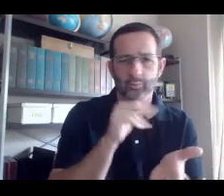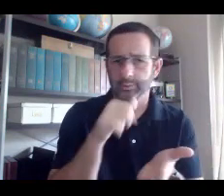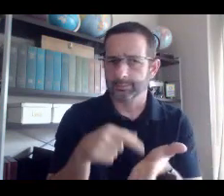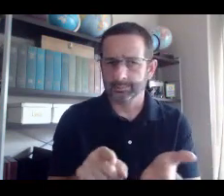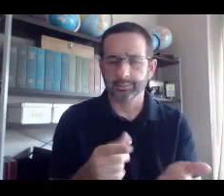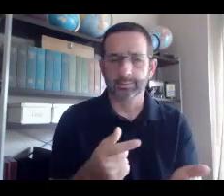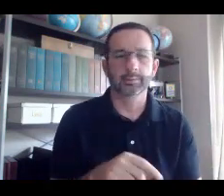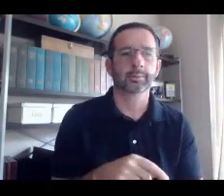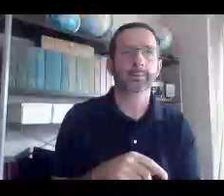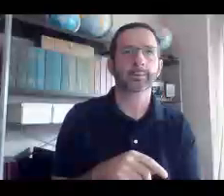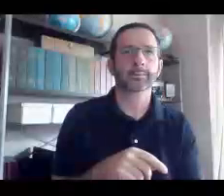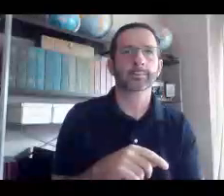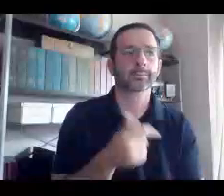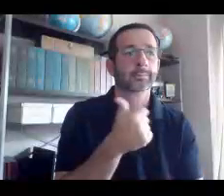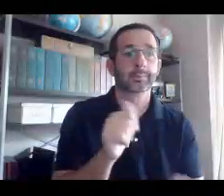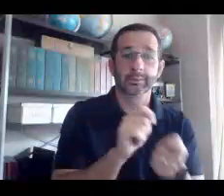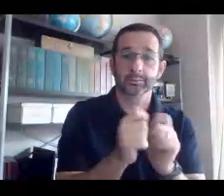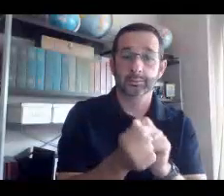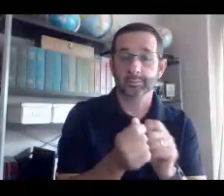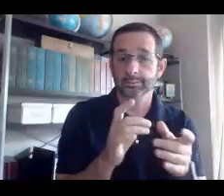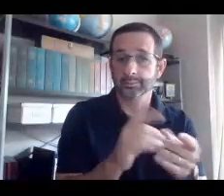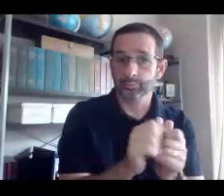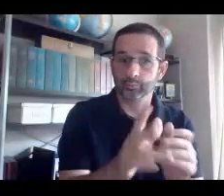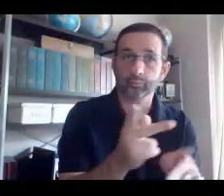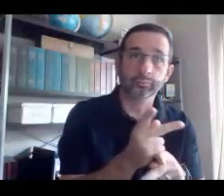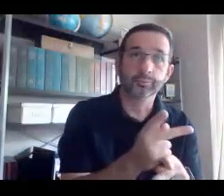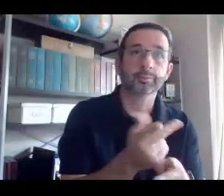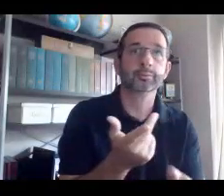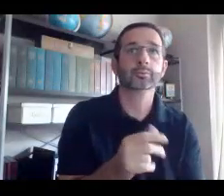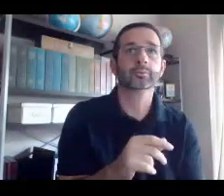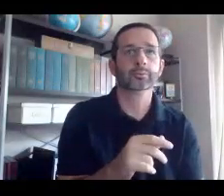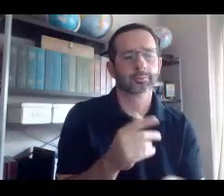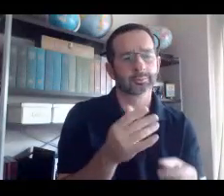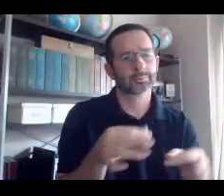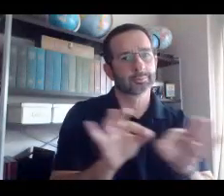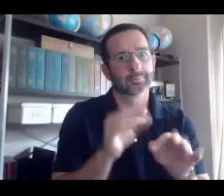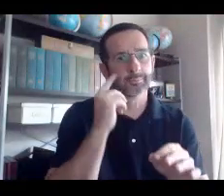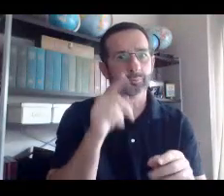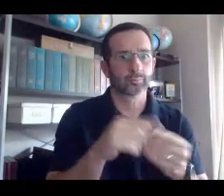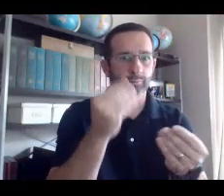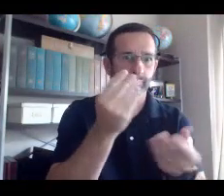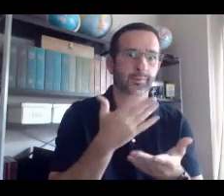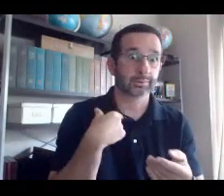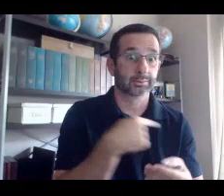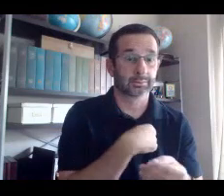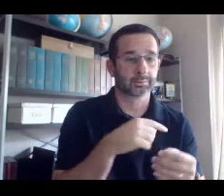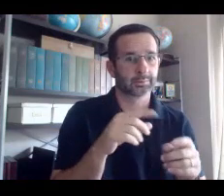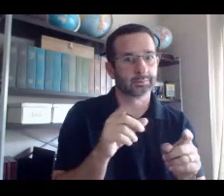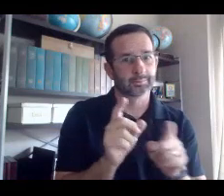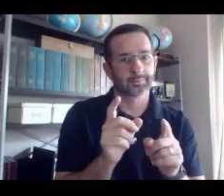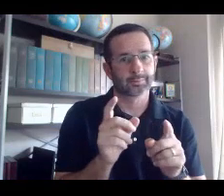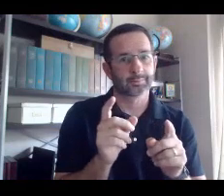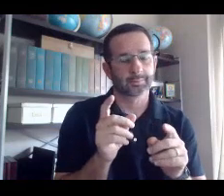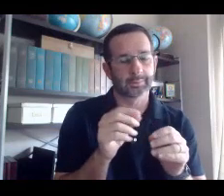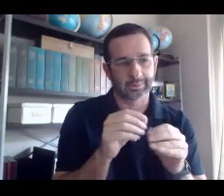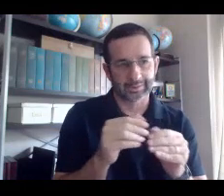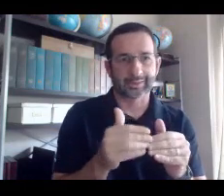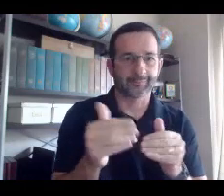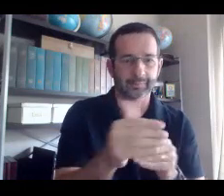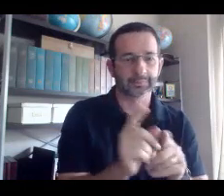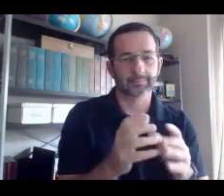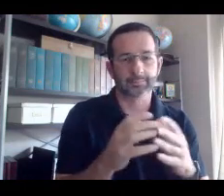leave, even if it's paid or not paid, any changes with your supervisor, it is extremely important that you